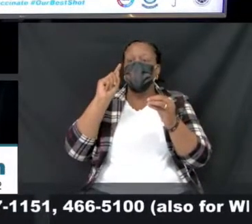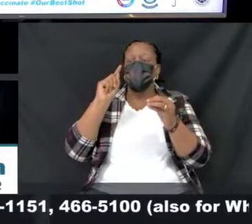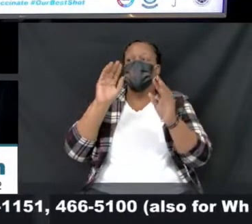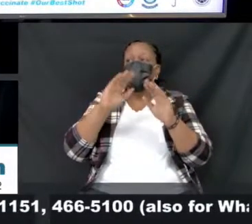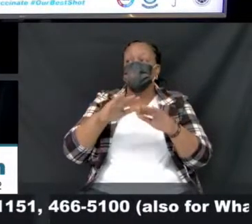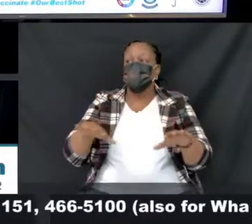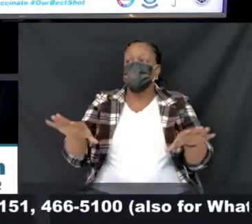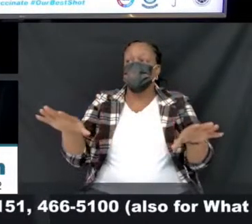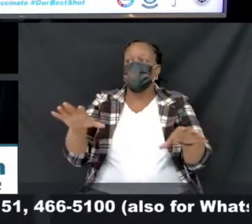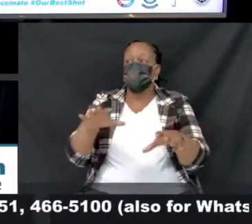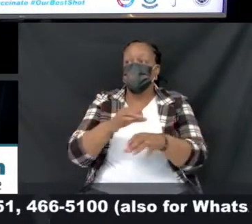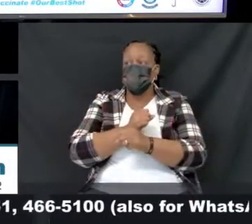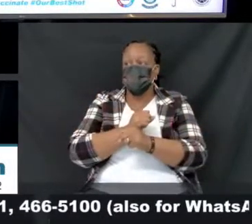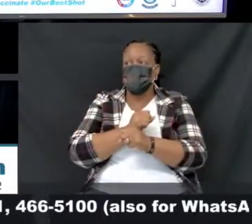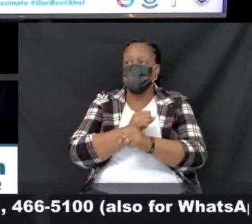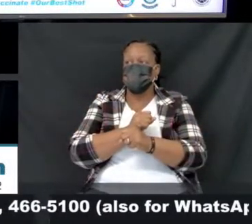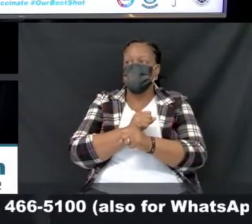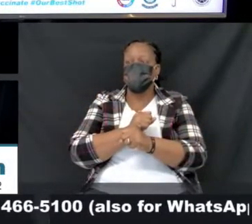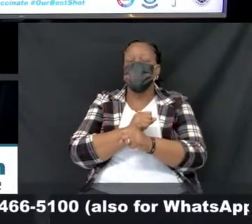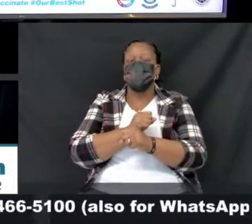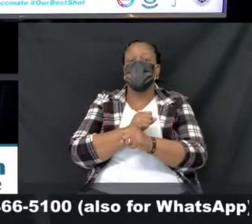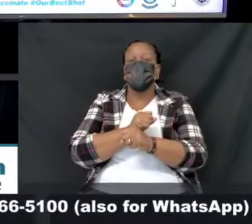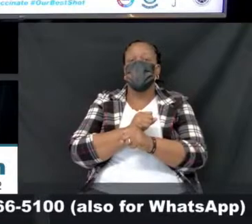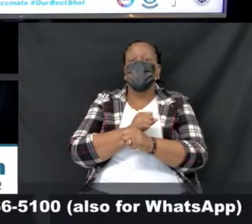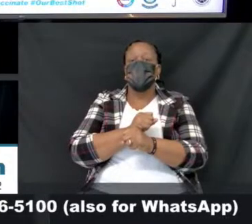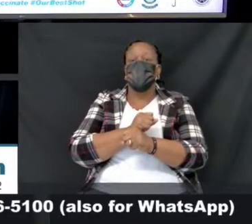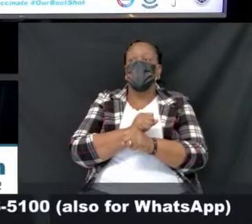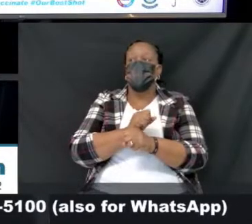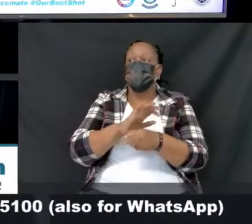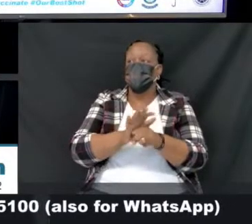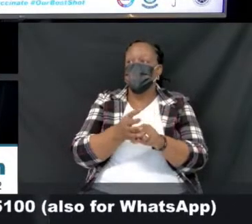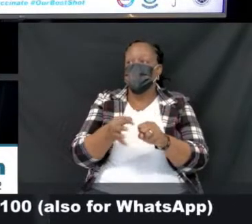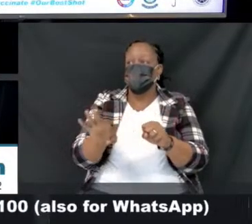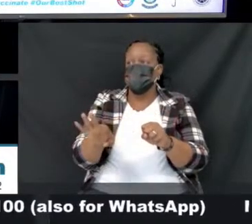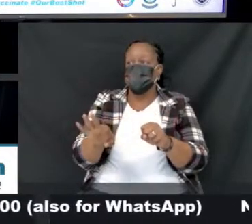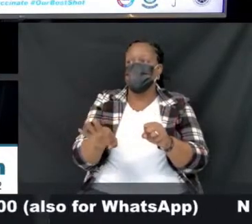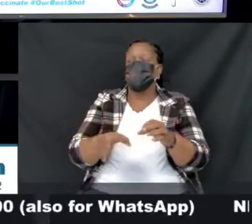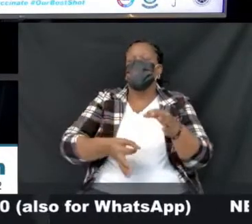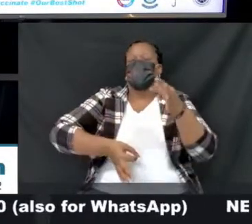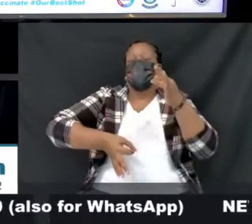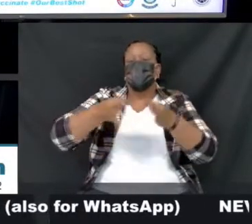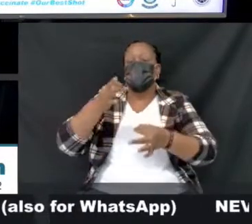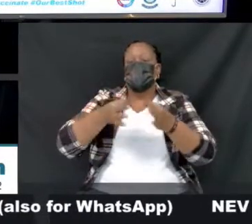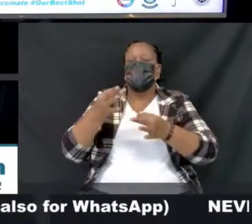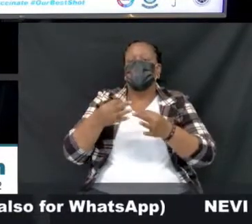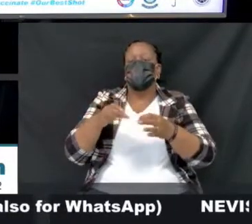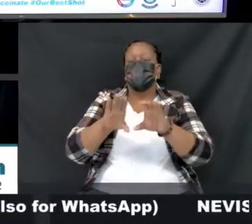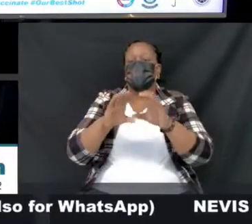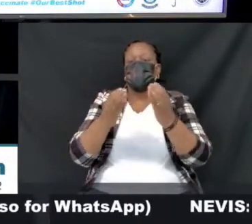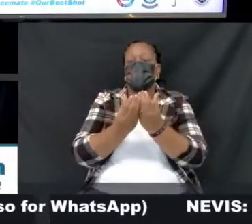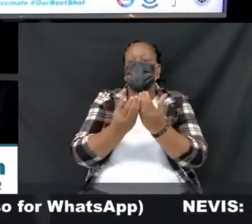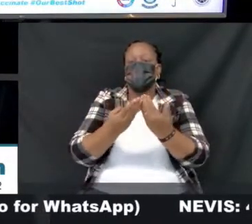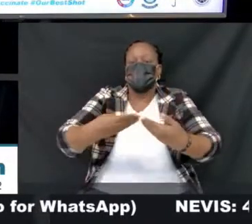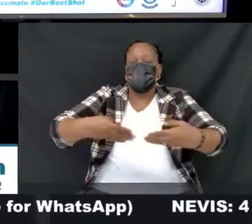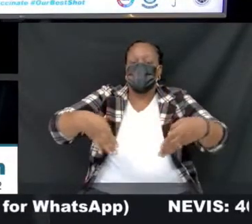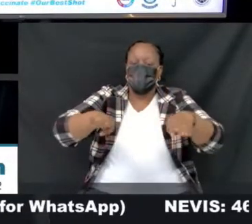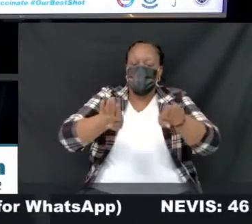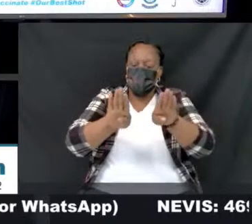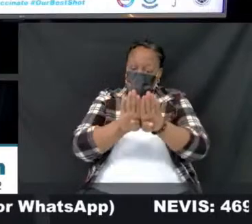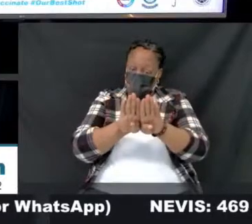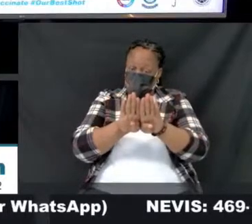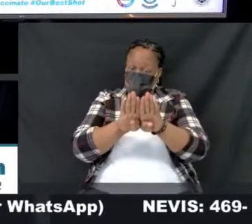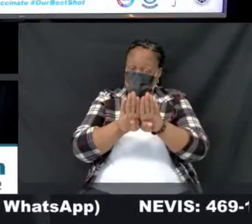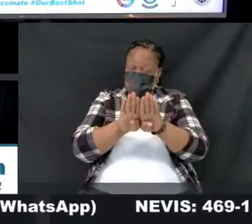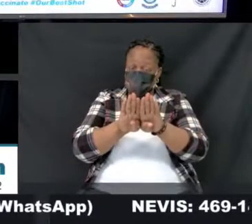setting that is poorly ventilated. If you are in an open space, the risk